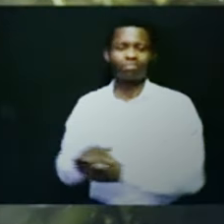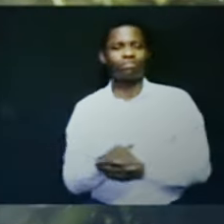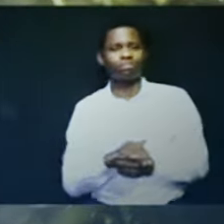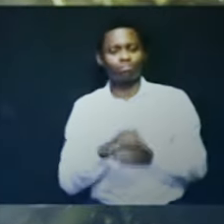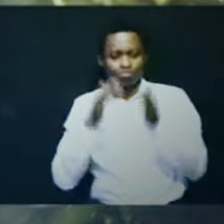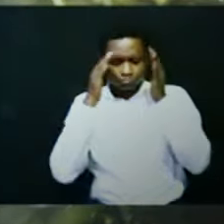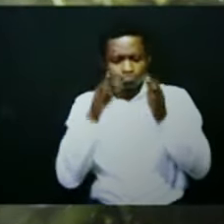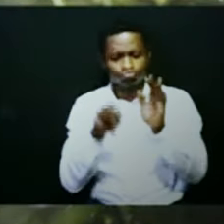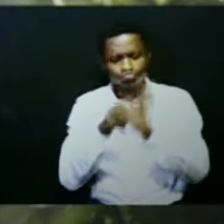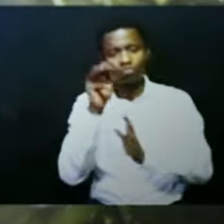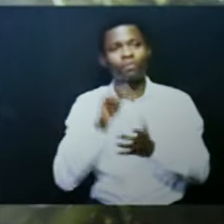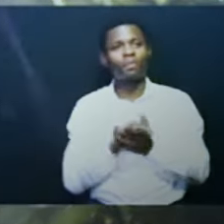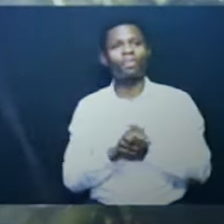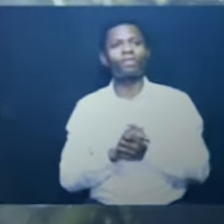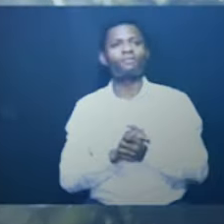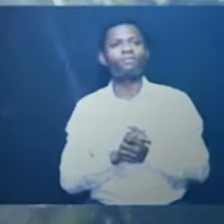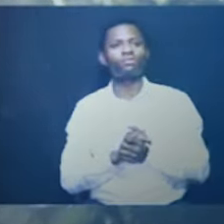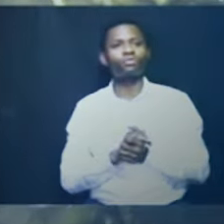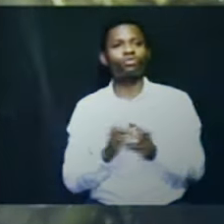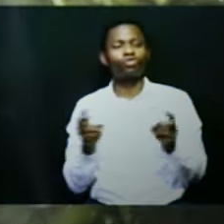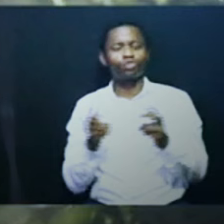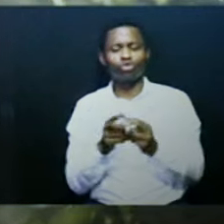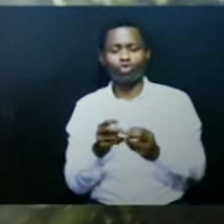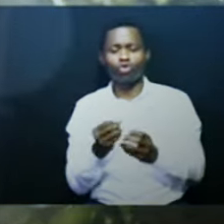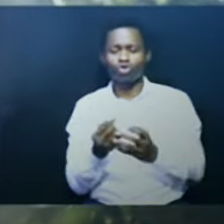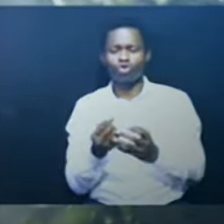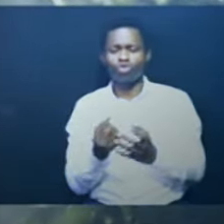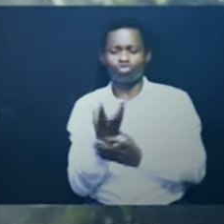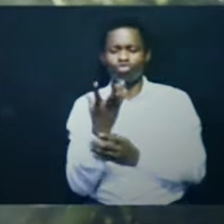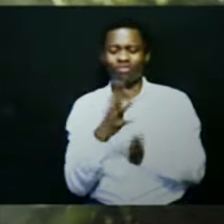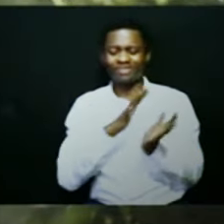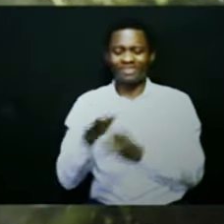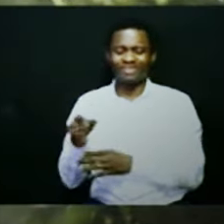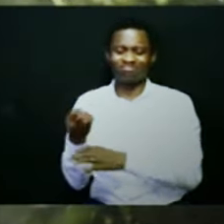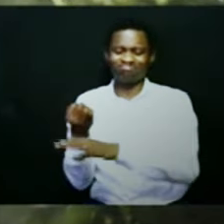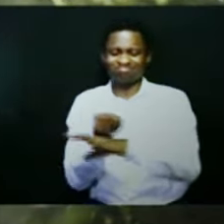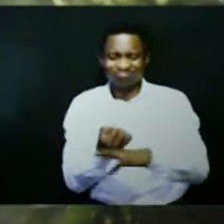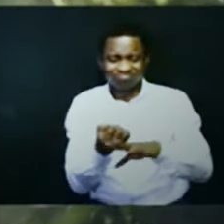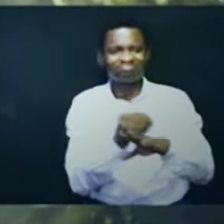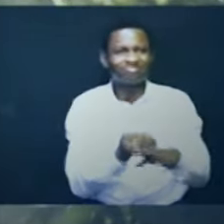Now, so growth leaves beggarly things and feeble things behind. Now,